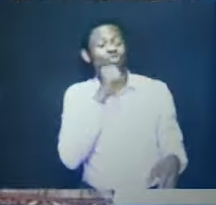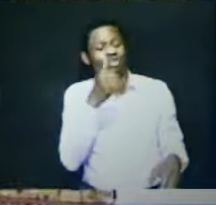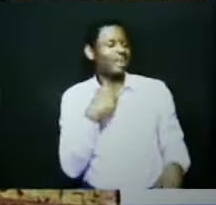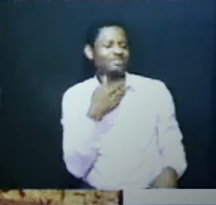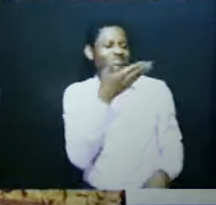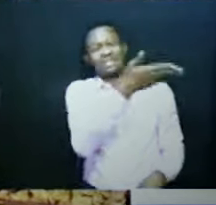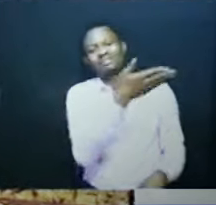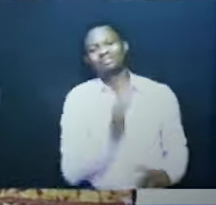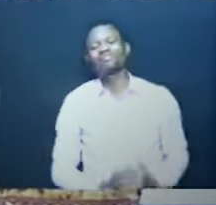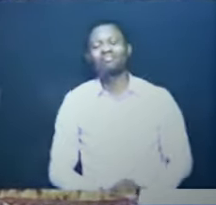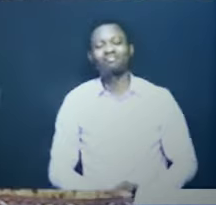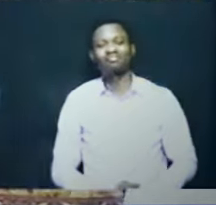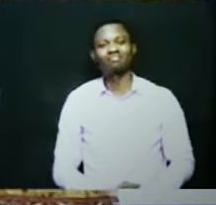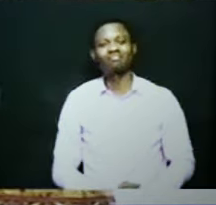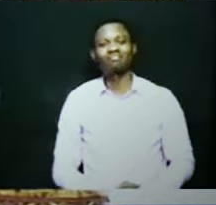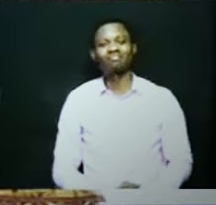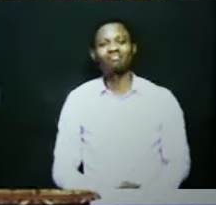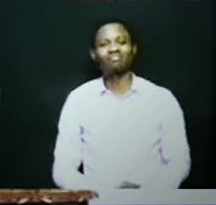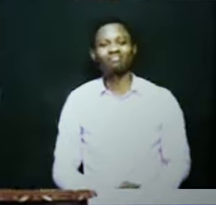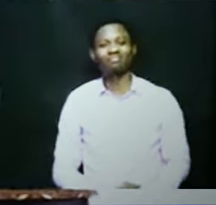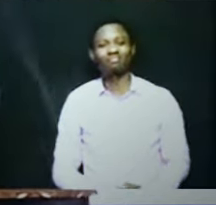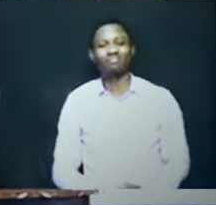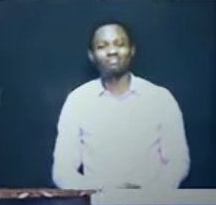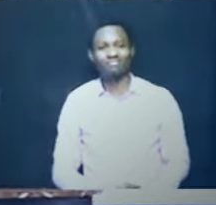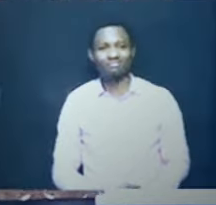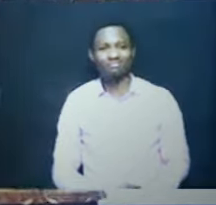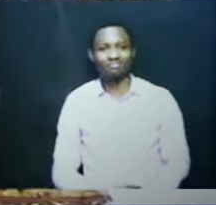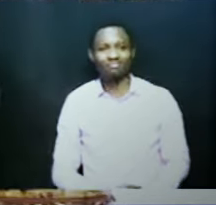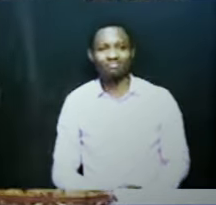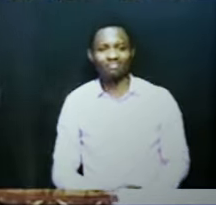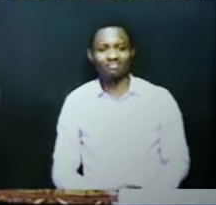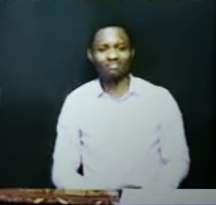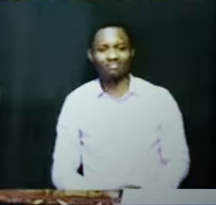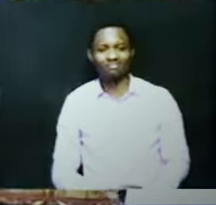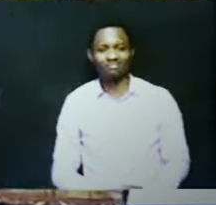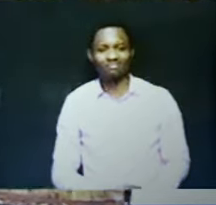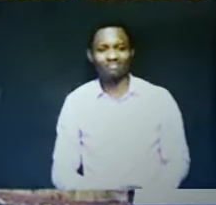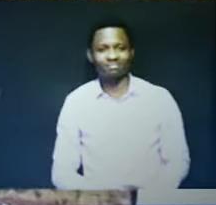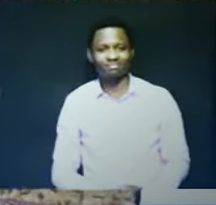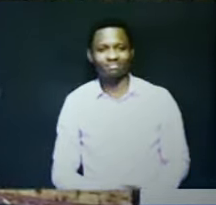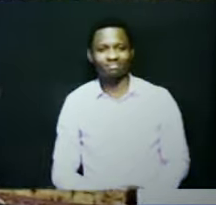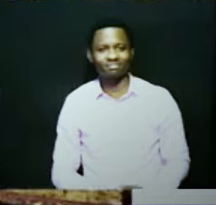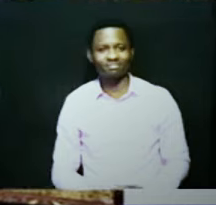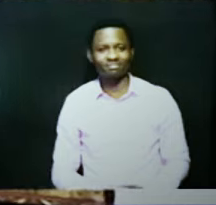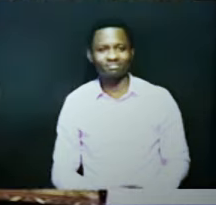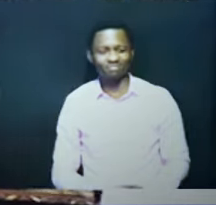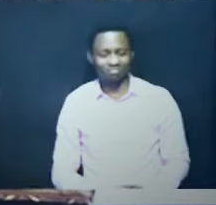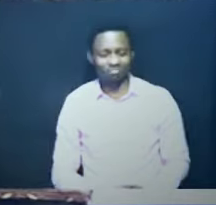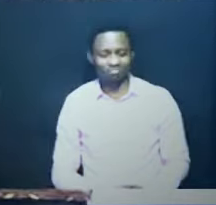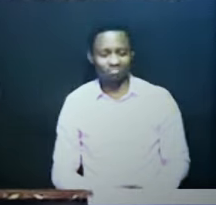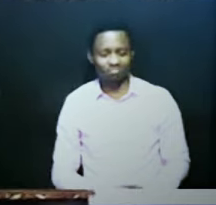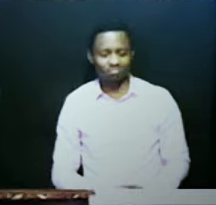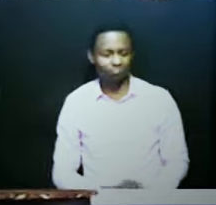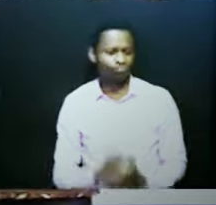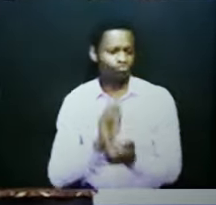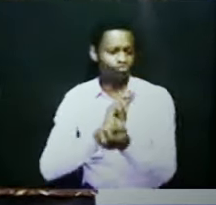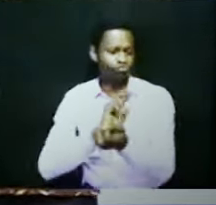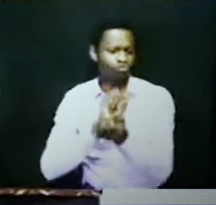na eduma ni ajini any nimdye ni nyansa in niya samandwa ware krono. Reposition